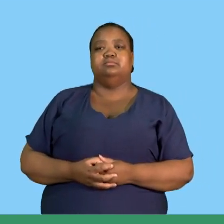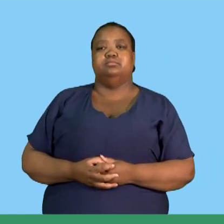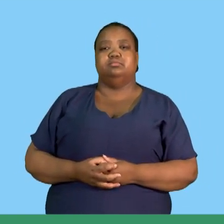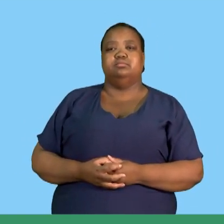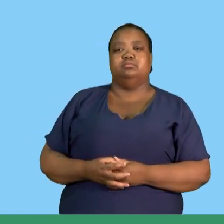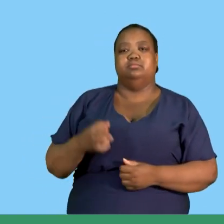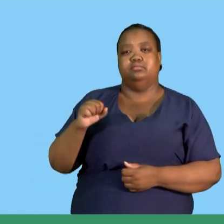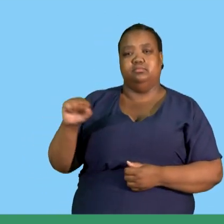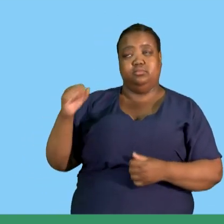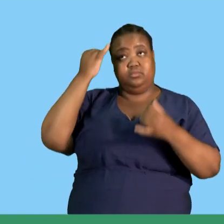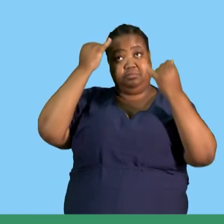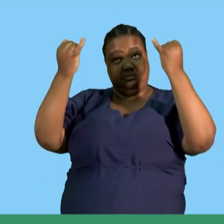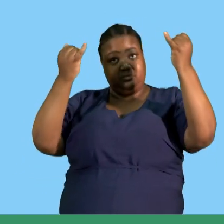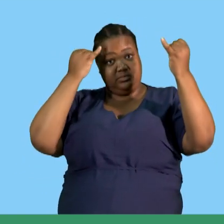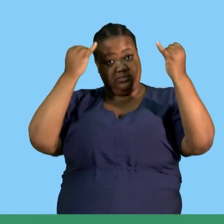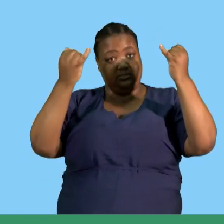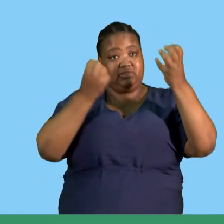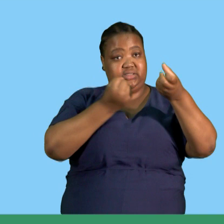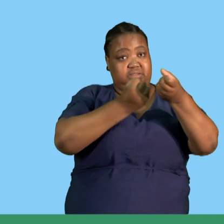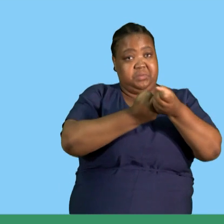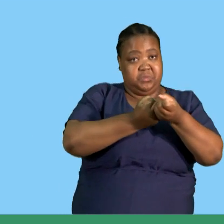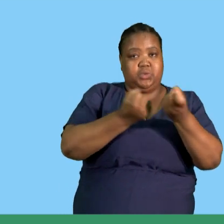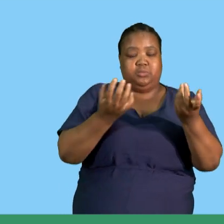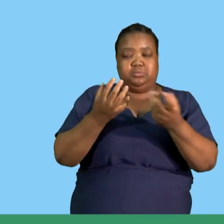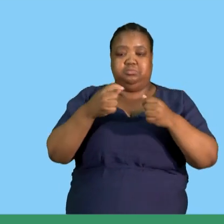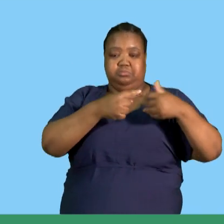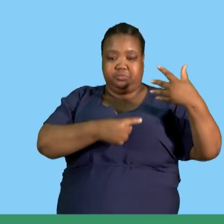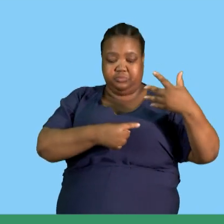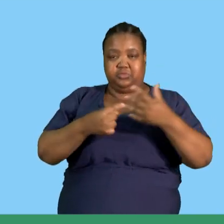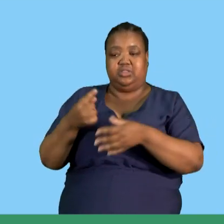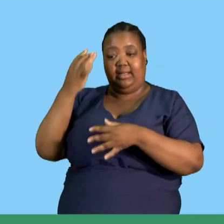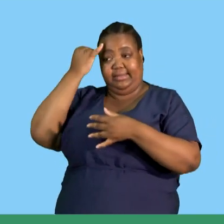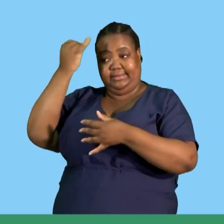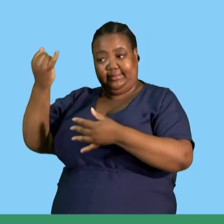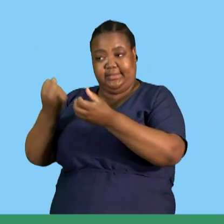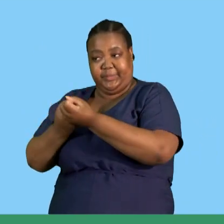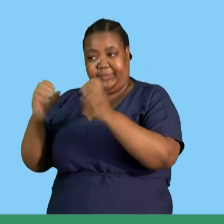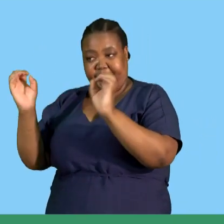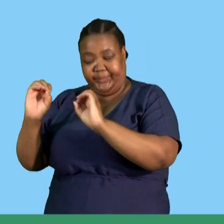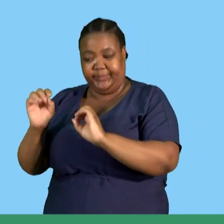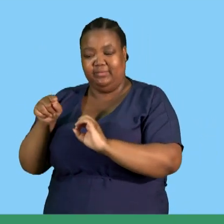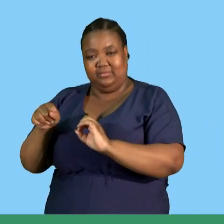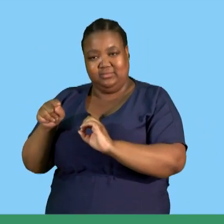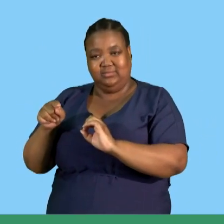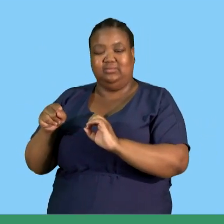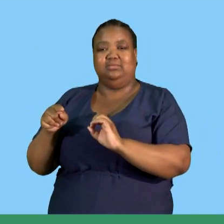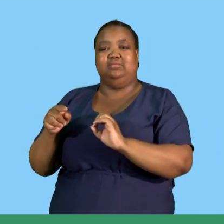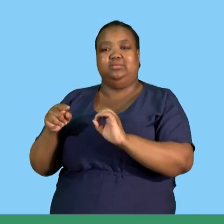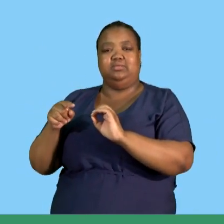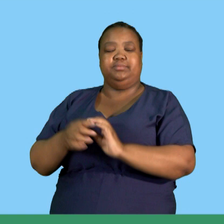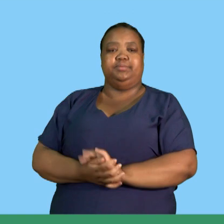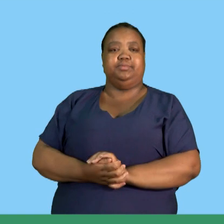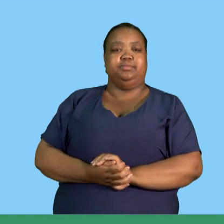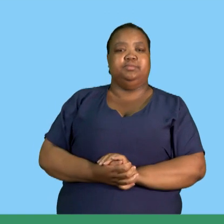what? Against our particular idea. So our idea is here, we are weighing it, the forces for and the forces against